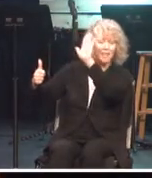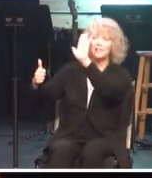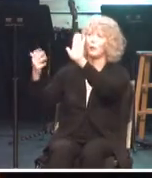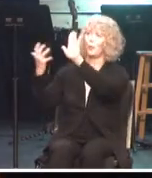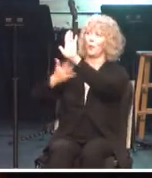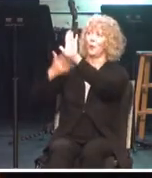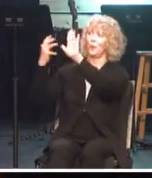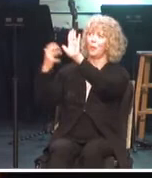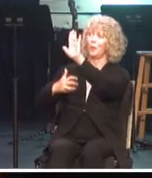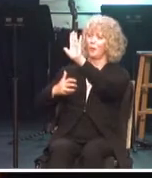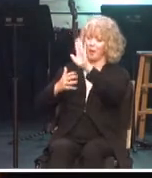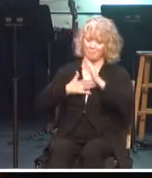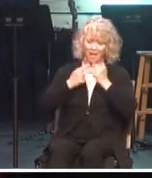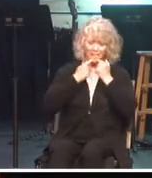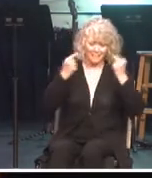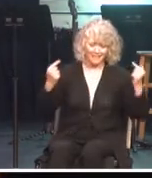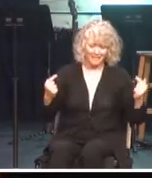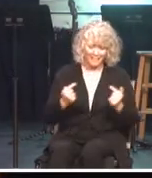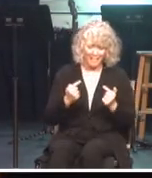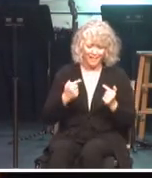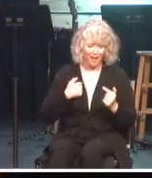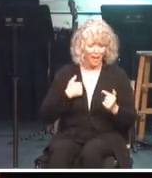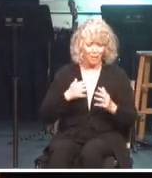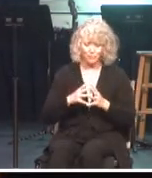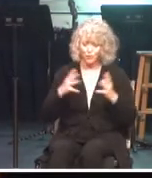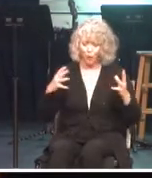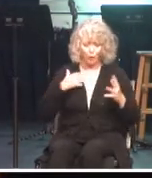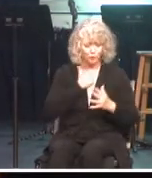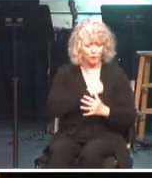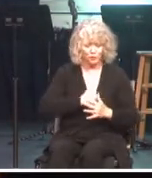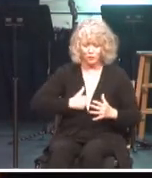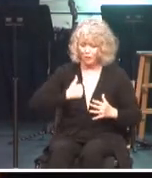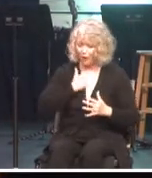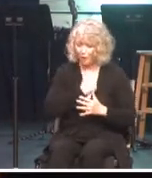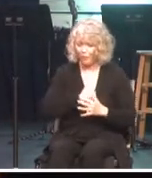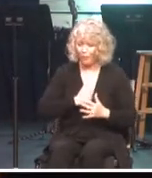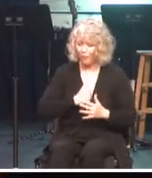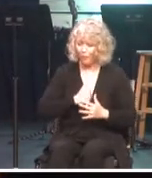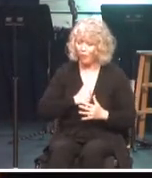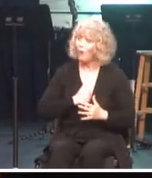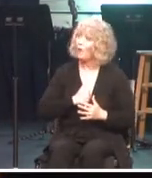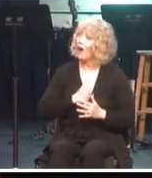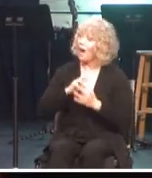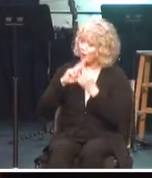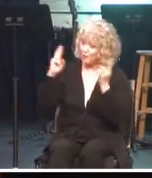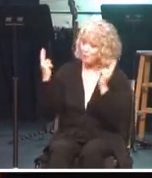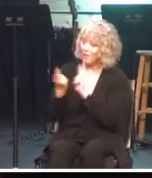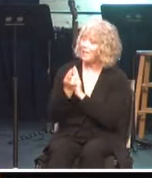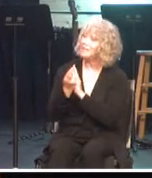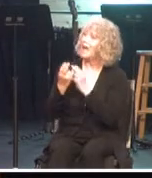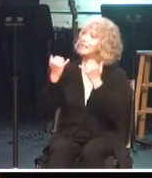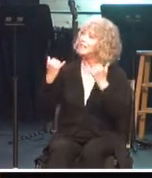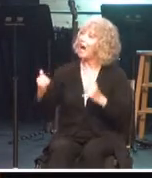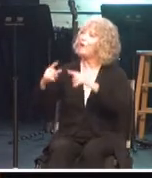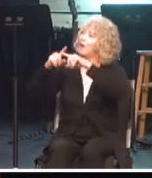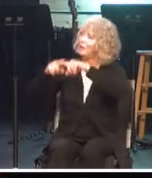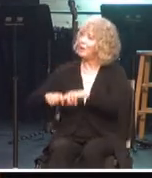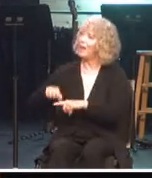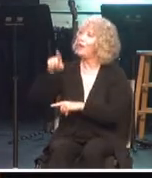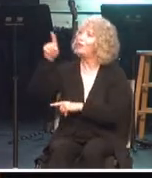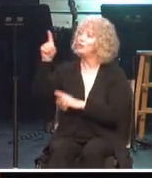turning from your sin in godly sorrow, and resting in Jesus, his perfect